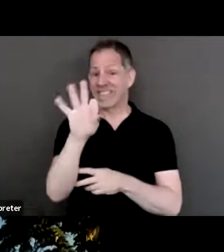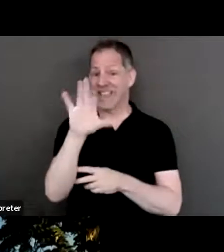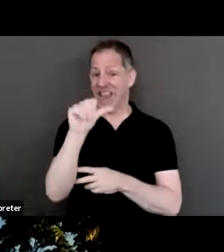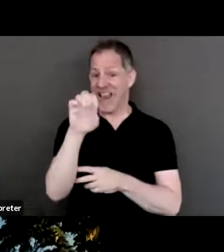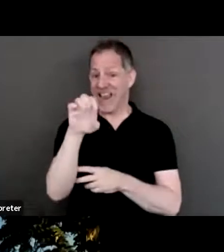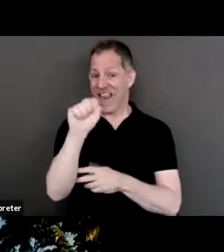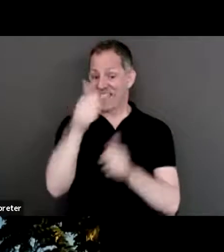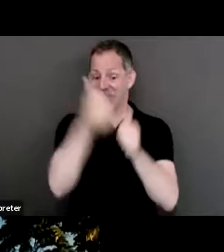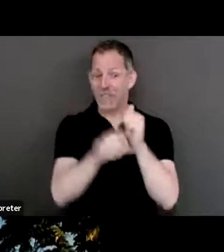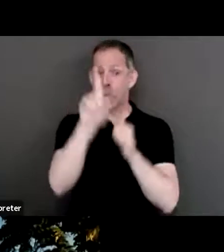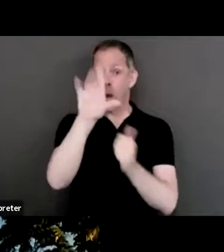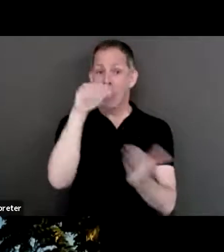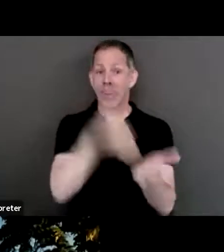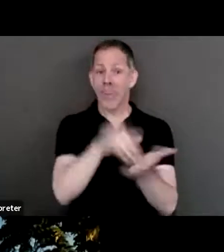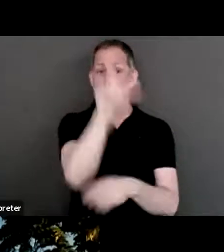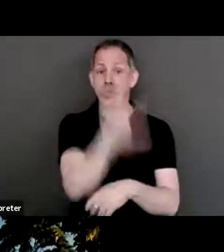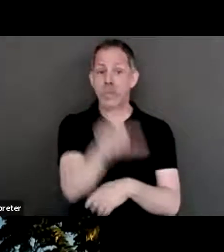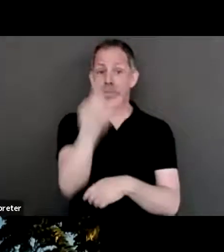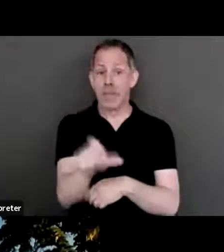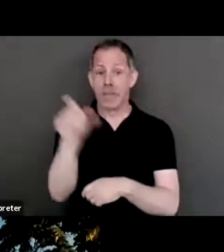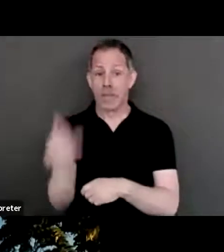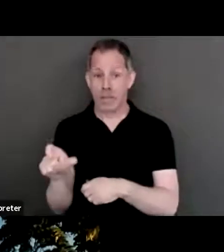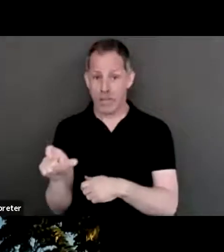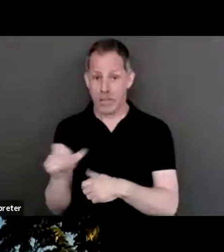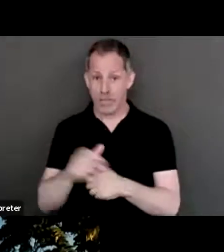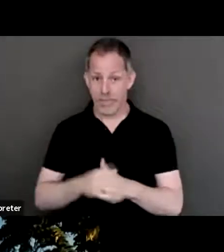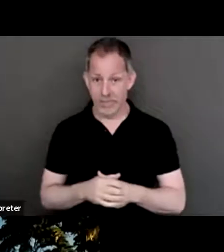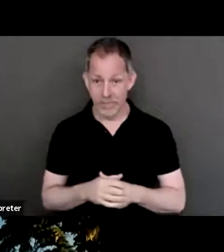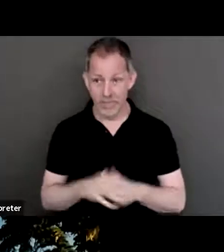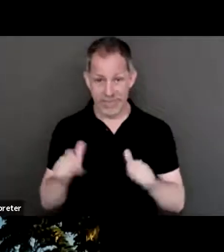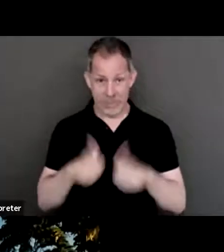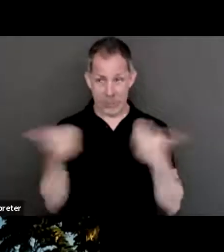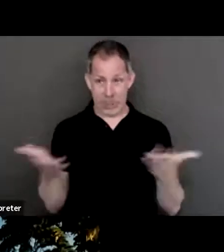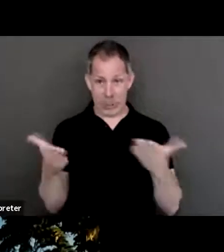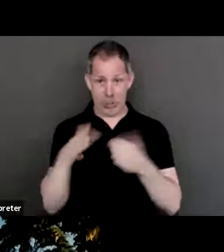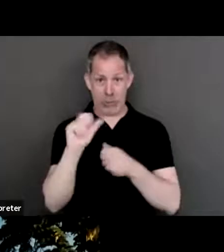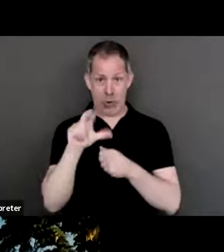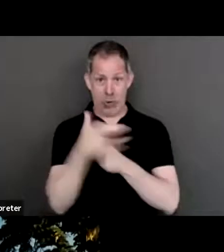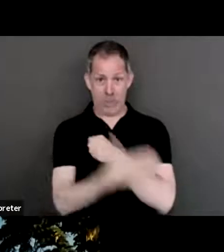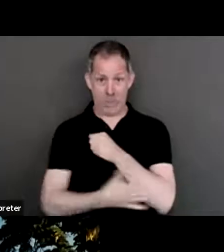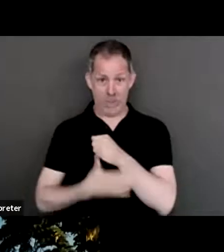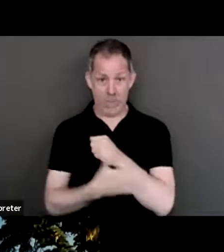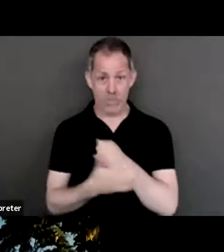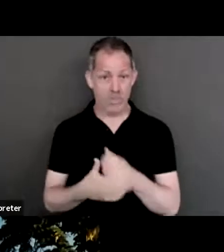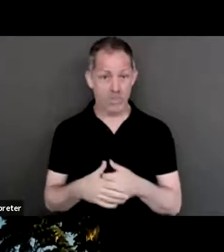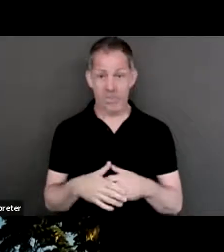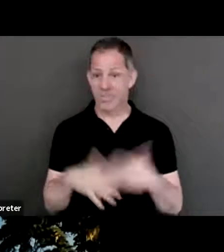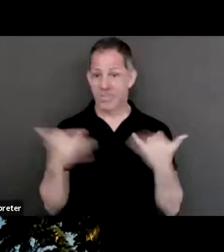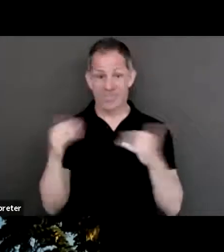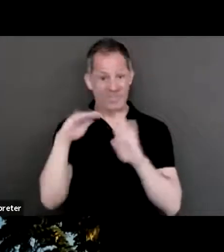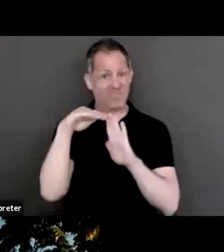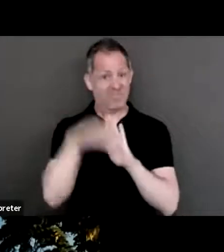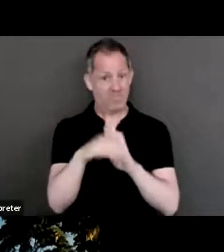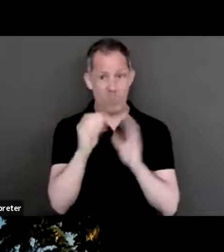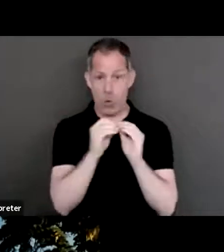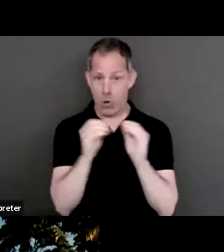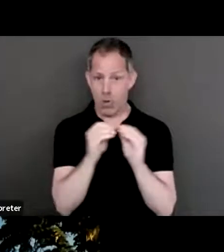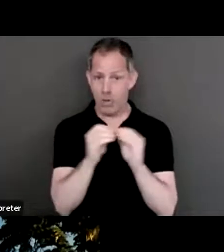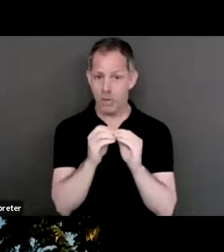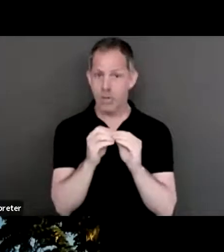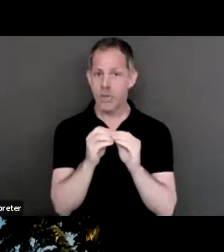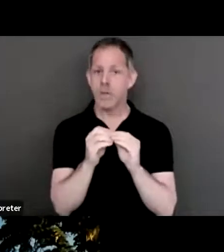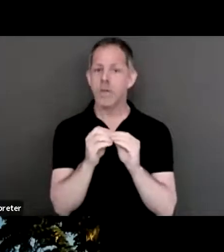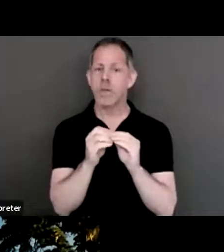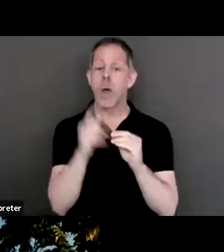June 19. That's a further decline, but like the rest of the state, our decline is starting to plateau a